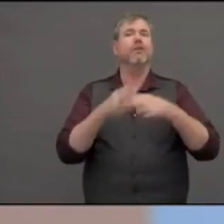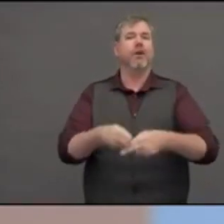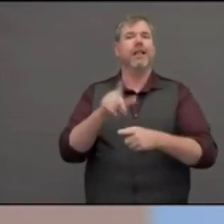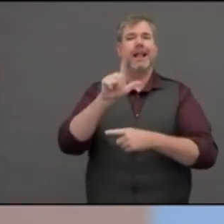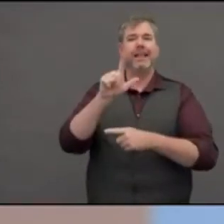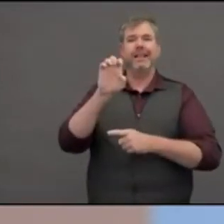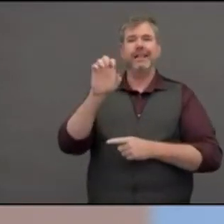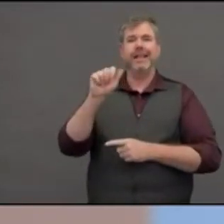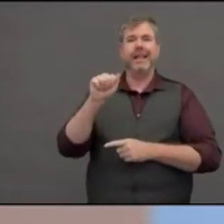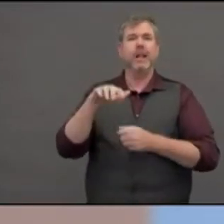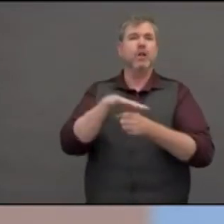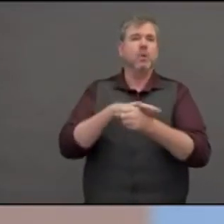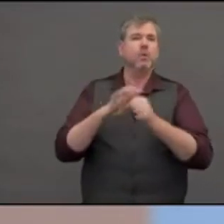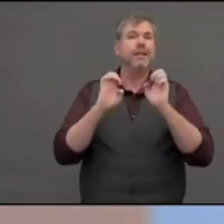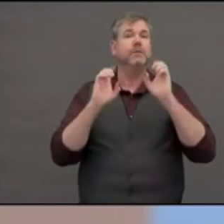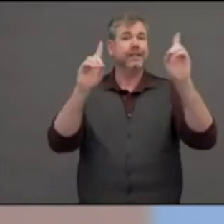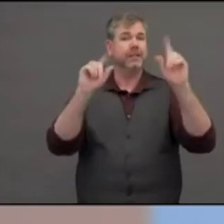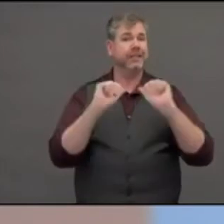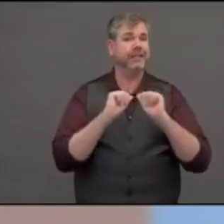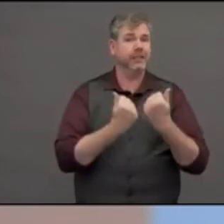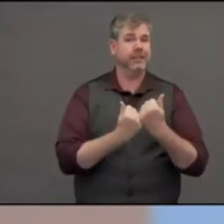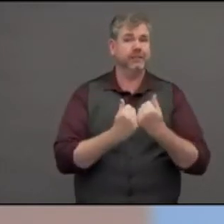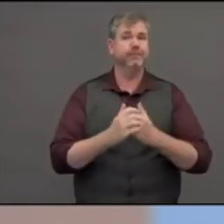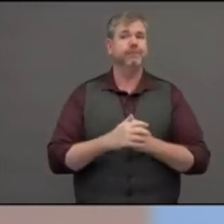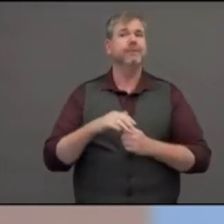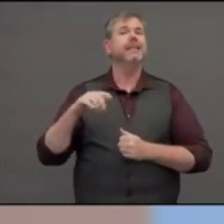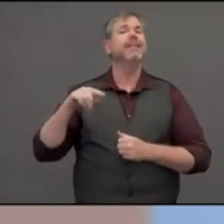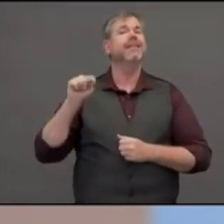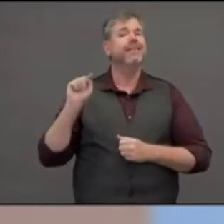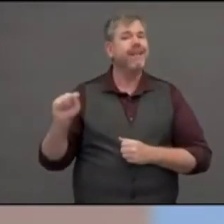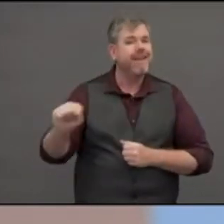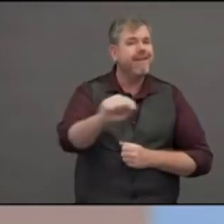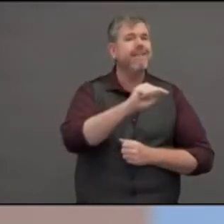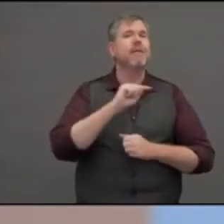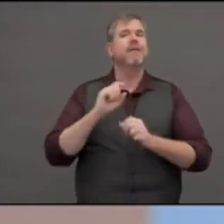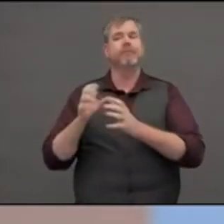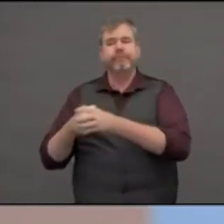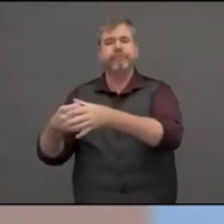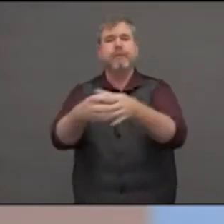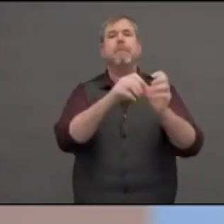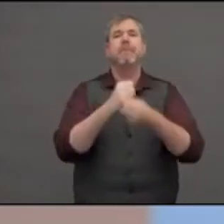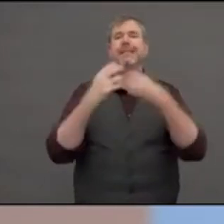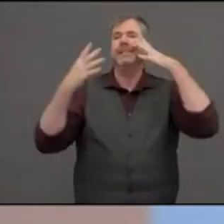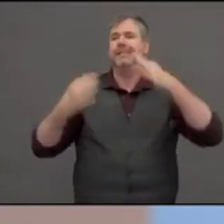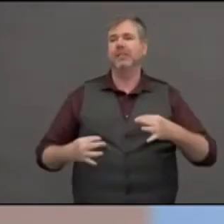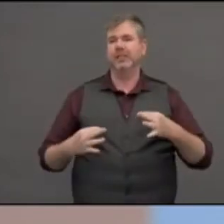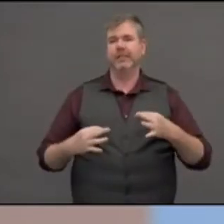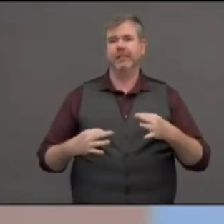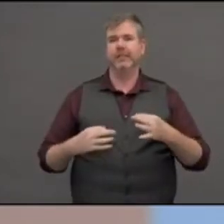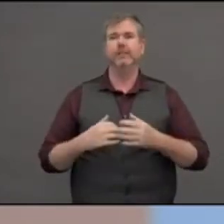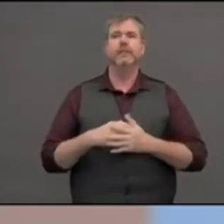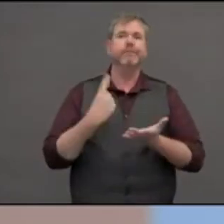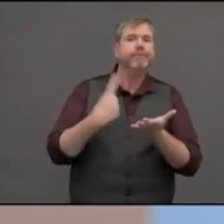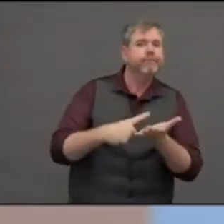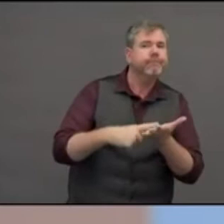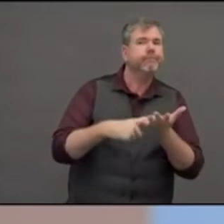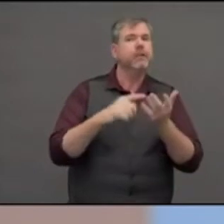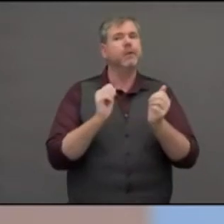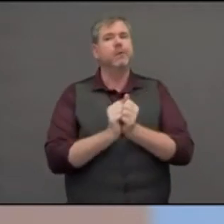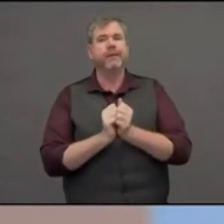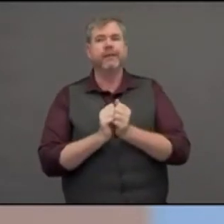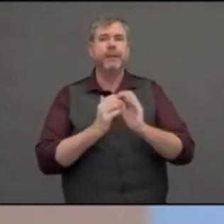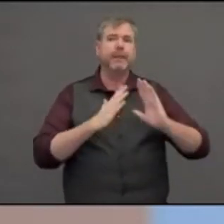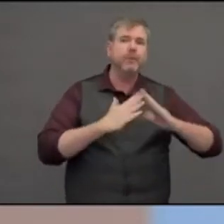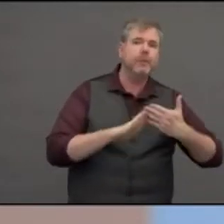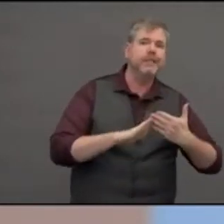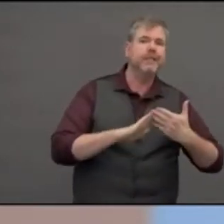the decisions on what's best for their community with their colleagues, with their collective employment groups, and to see how they